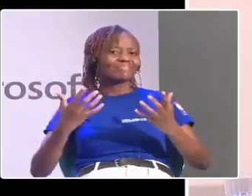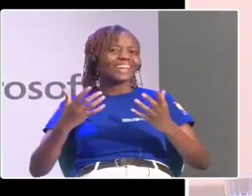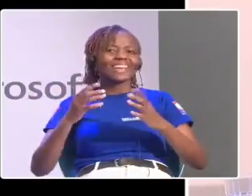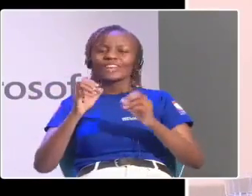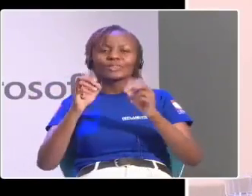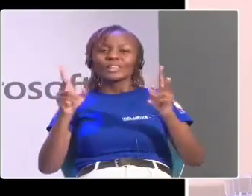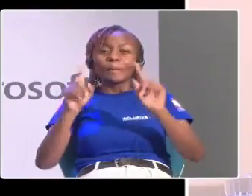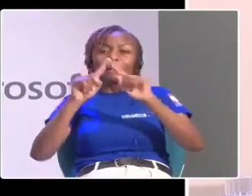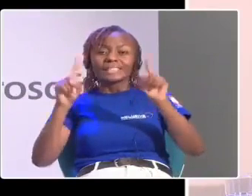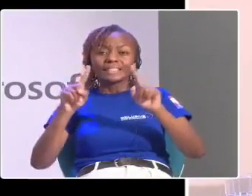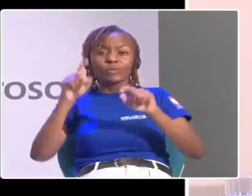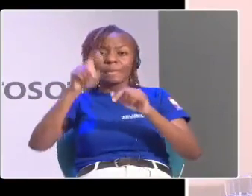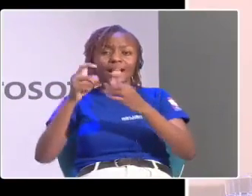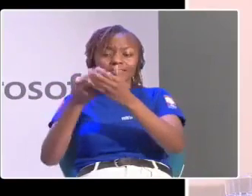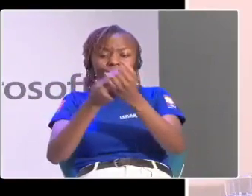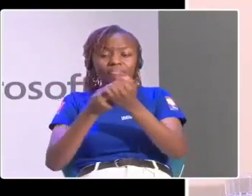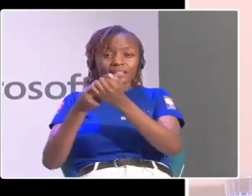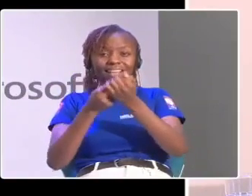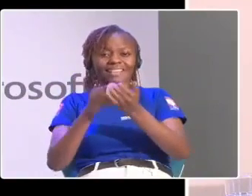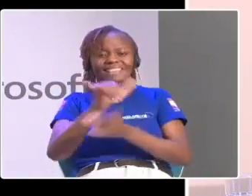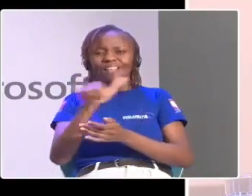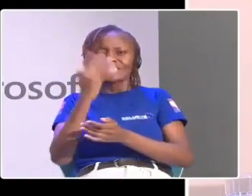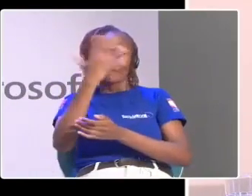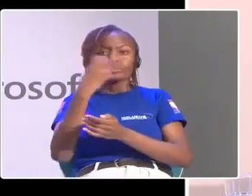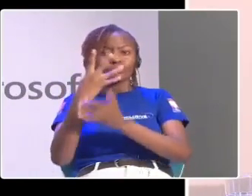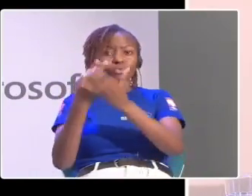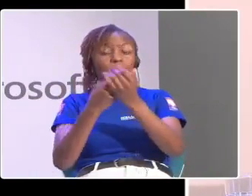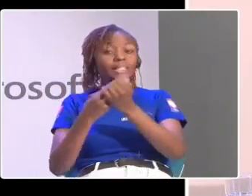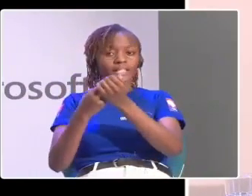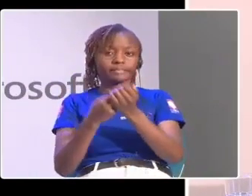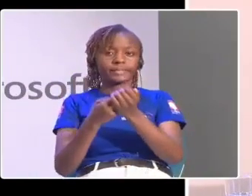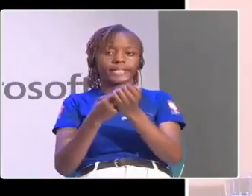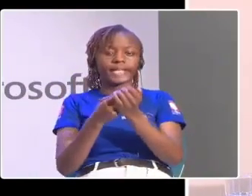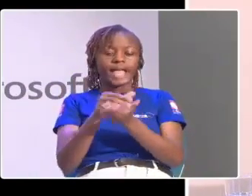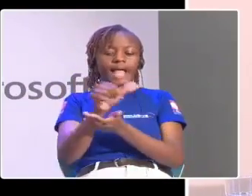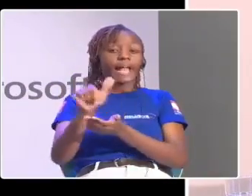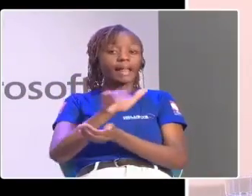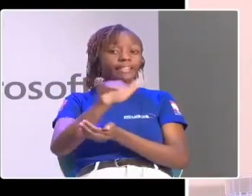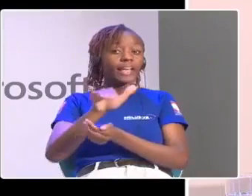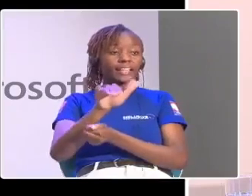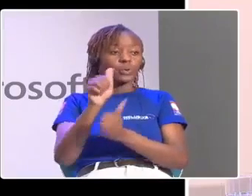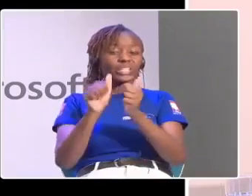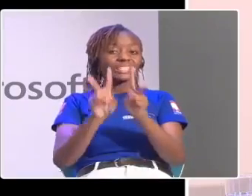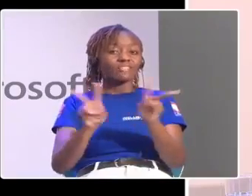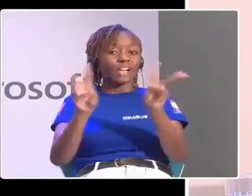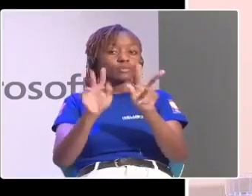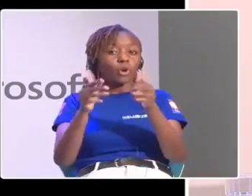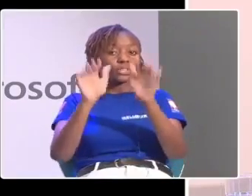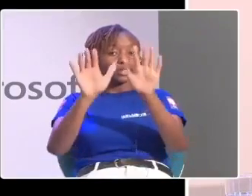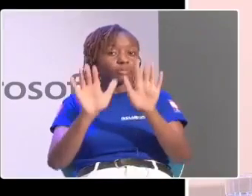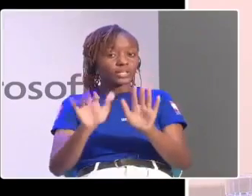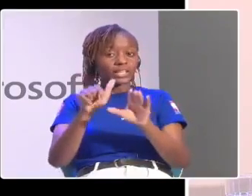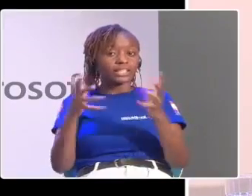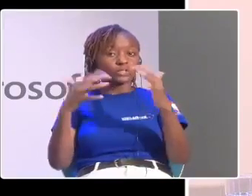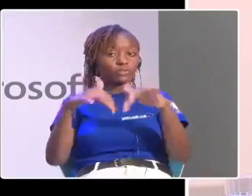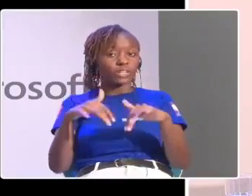beautiful partnership across different organizations. Another area where, and I think it's so valuable throughout this conference, we